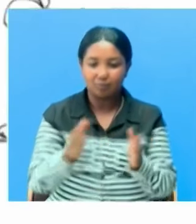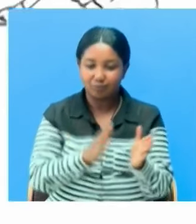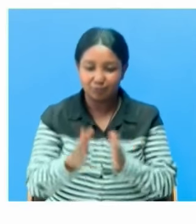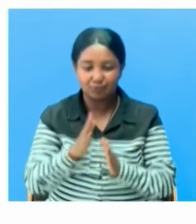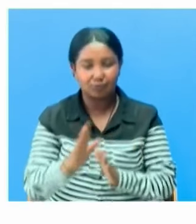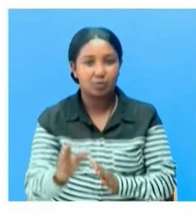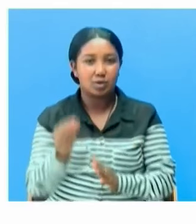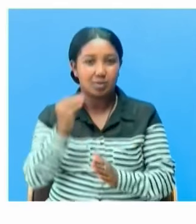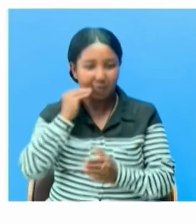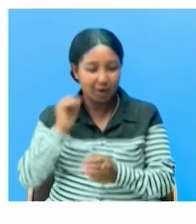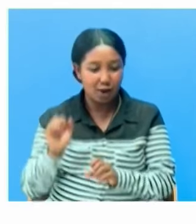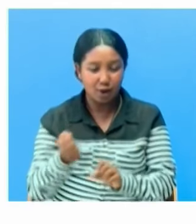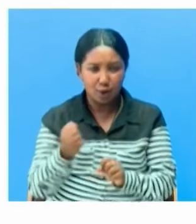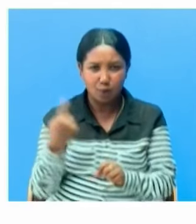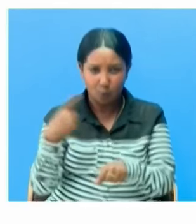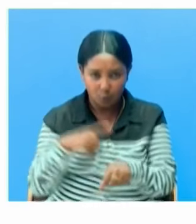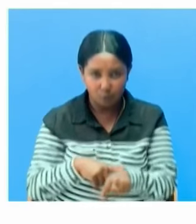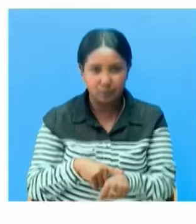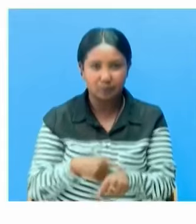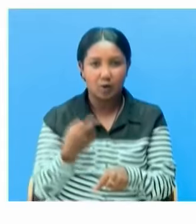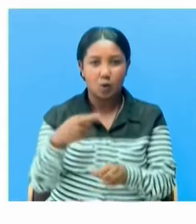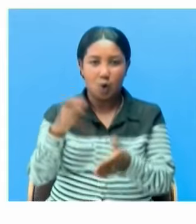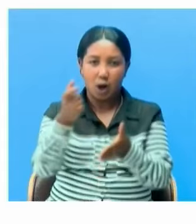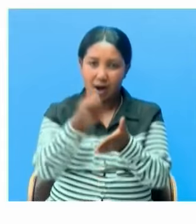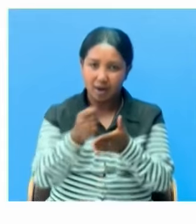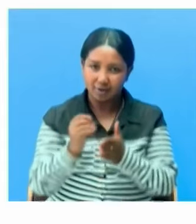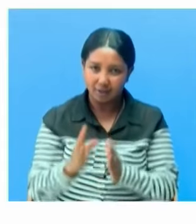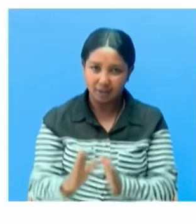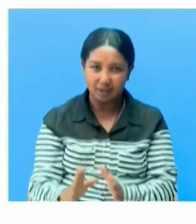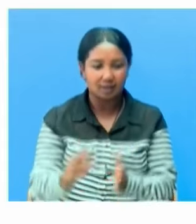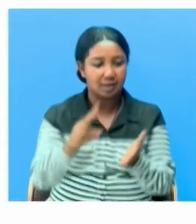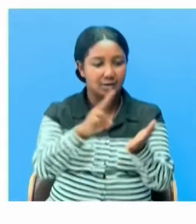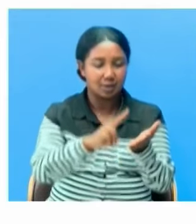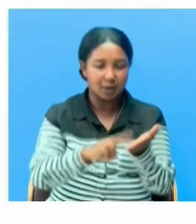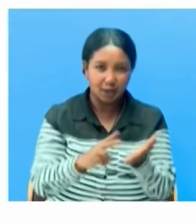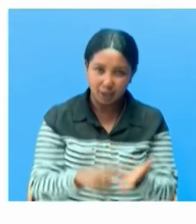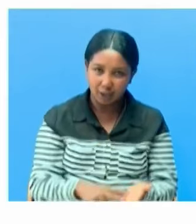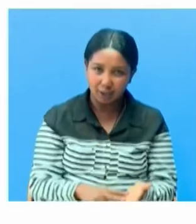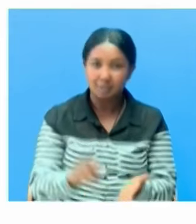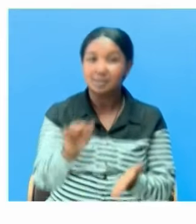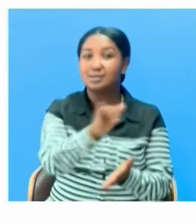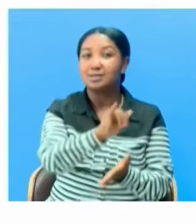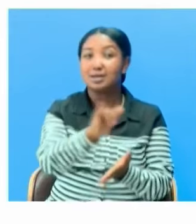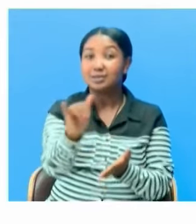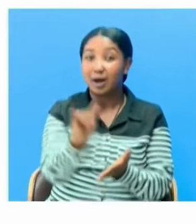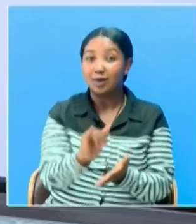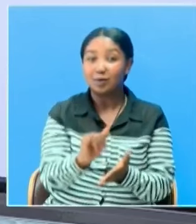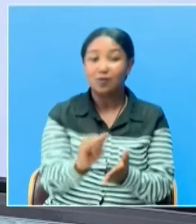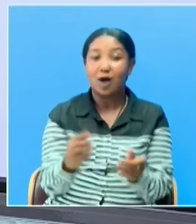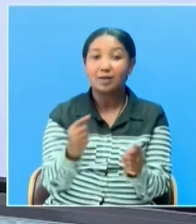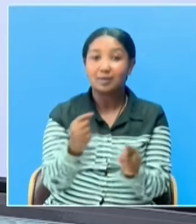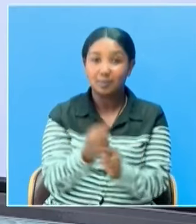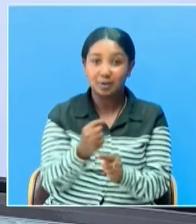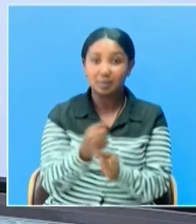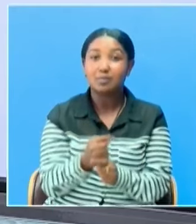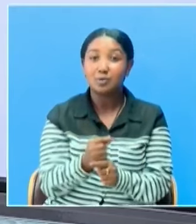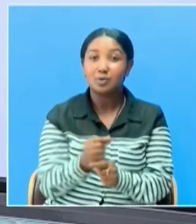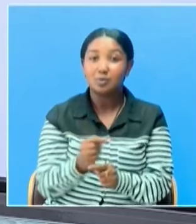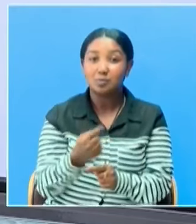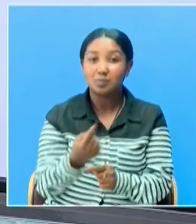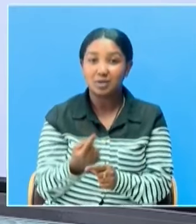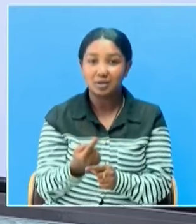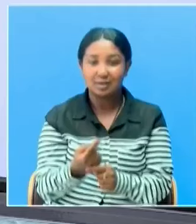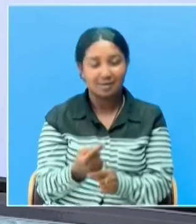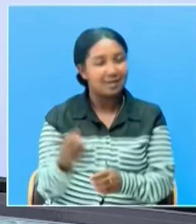cleaning house, maybe writing, reading, and such kinds of activities can be considered as